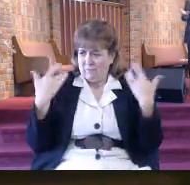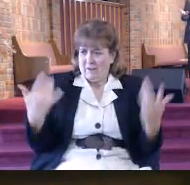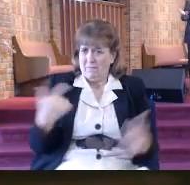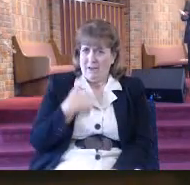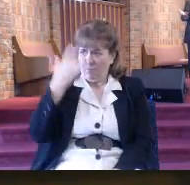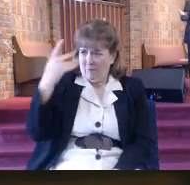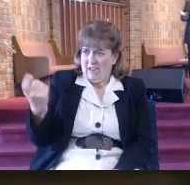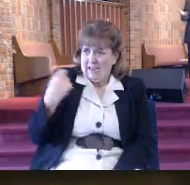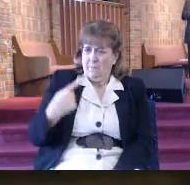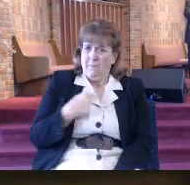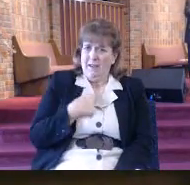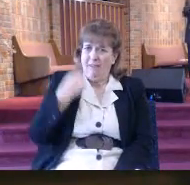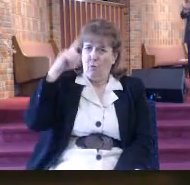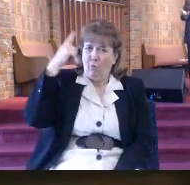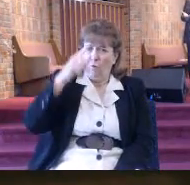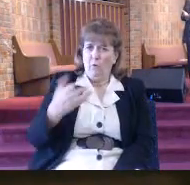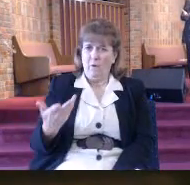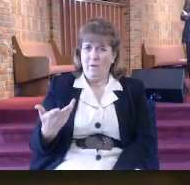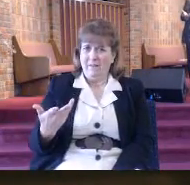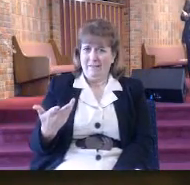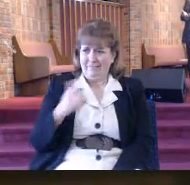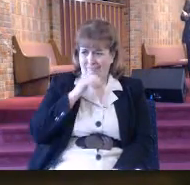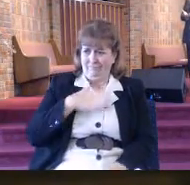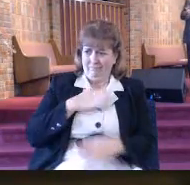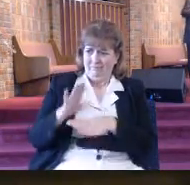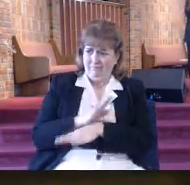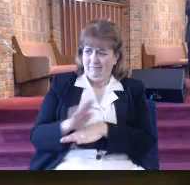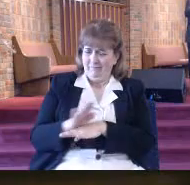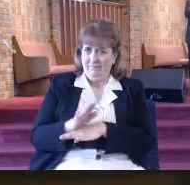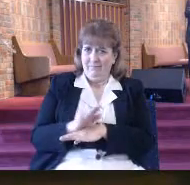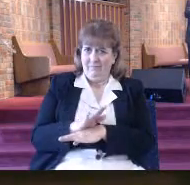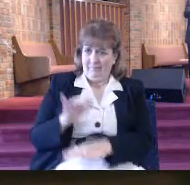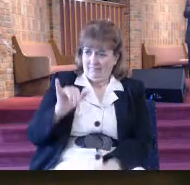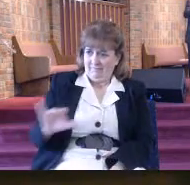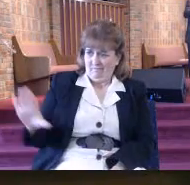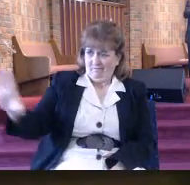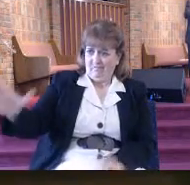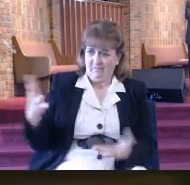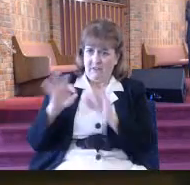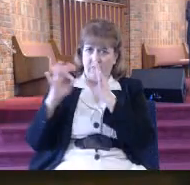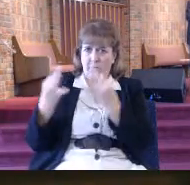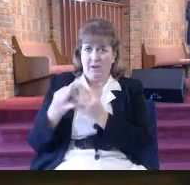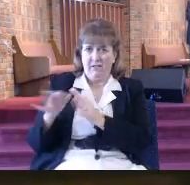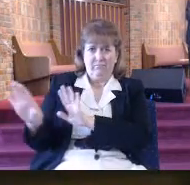are you bringing this up to me? This is none of my business. I'm not involved in this."